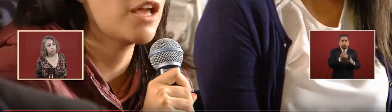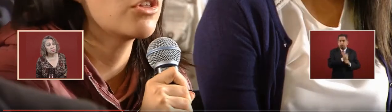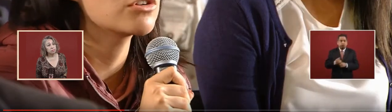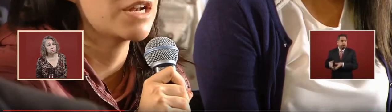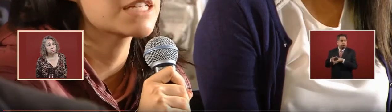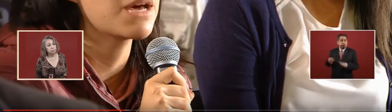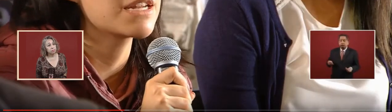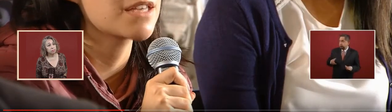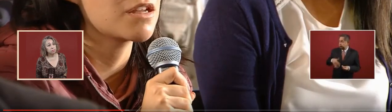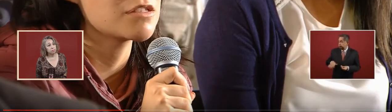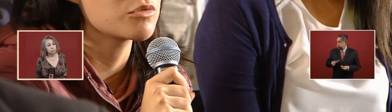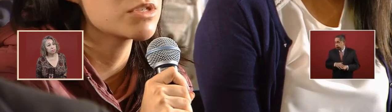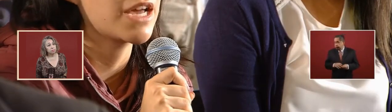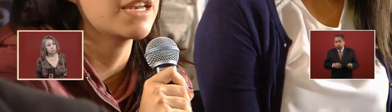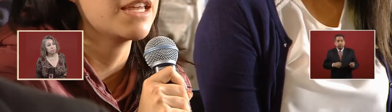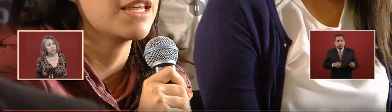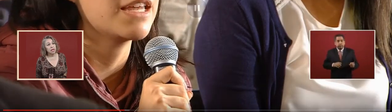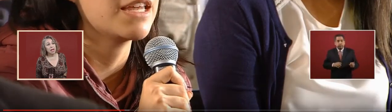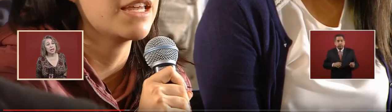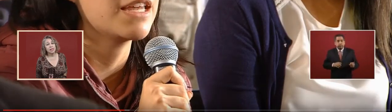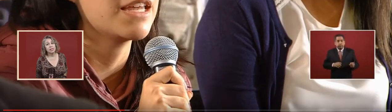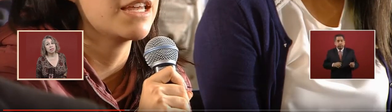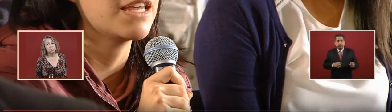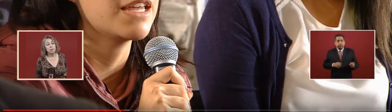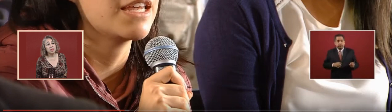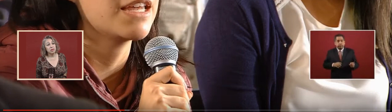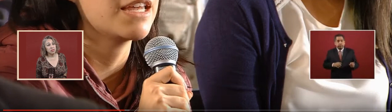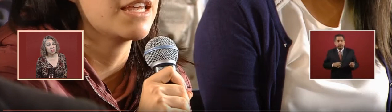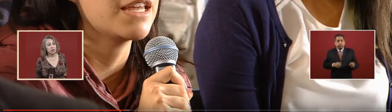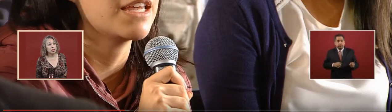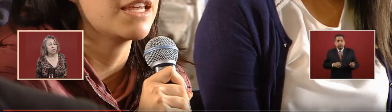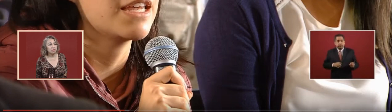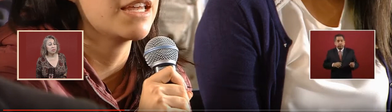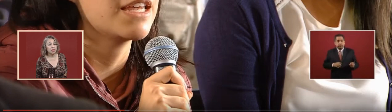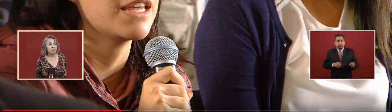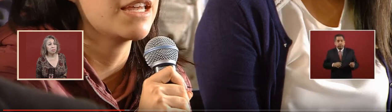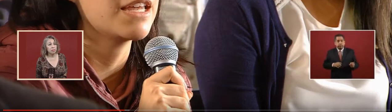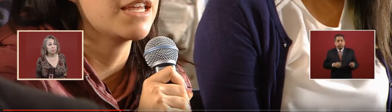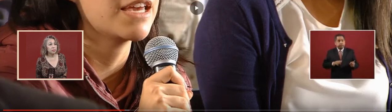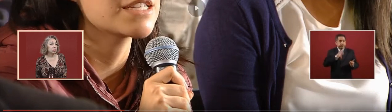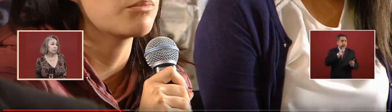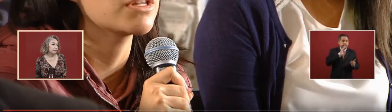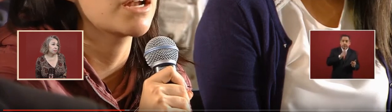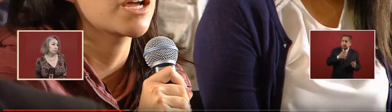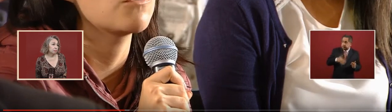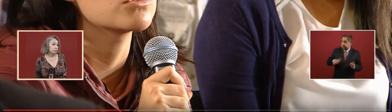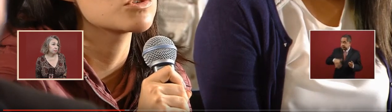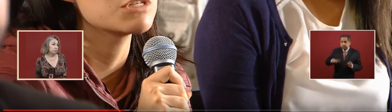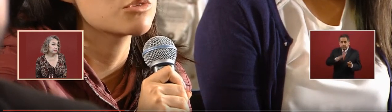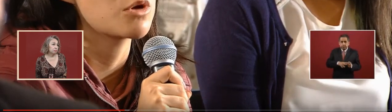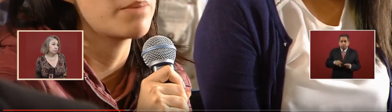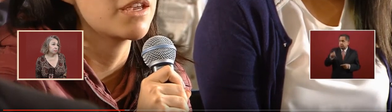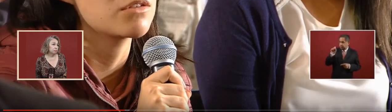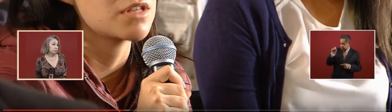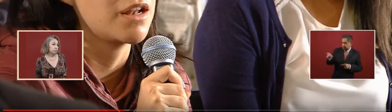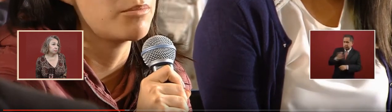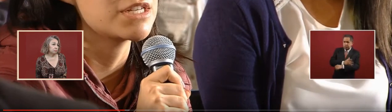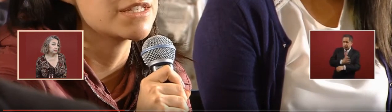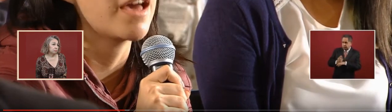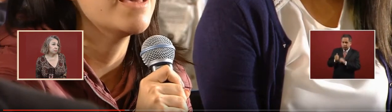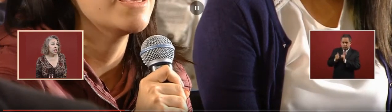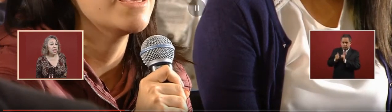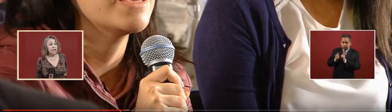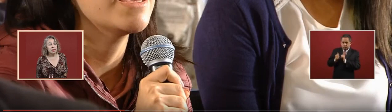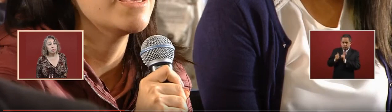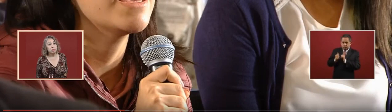como usted ya lo dijo, son las madres quienes los buscan y and it's the mothers that are looking for them. Les apuntan a que fueron sus mismos compañeros de la